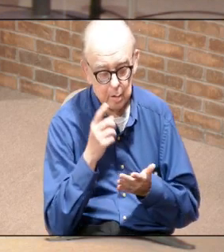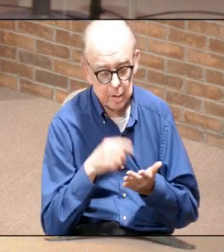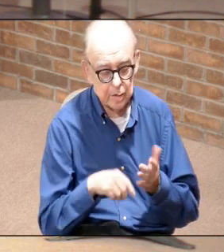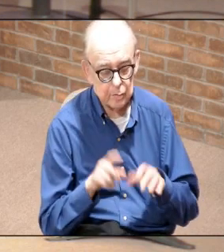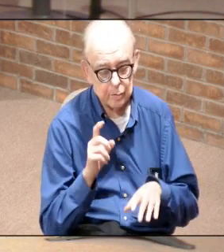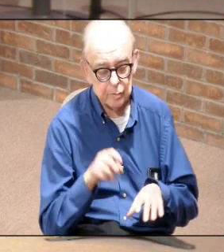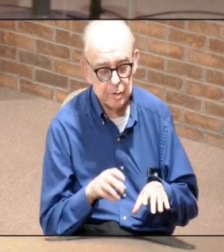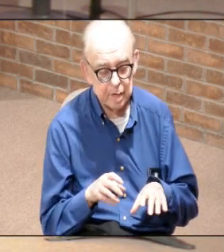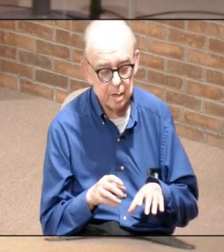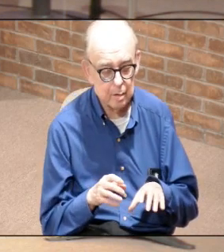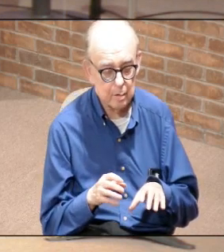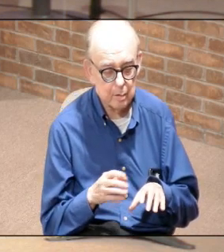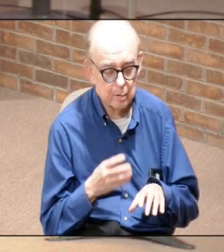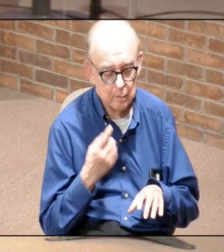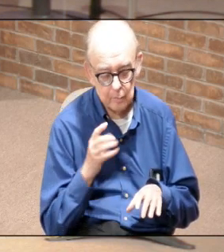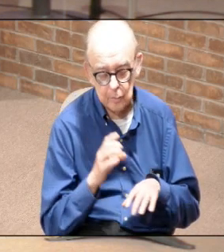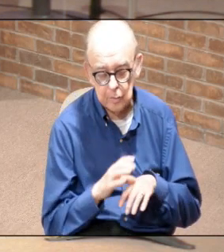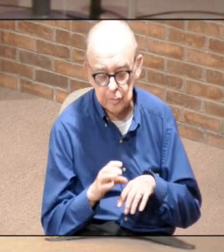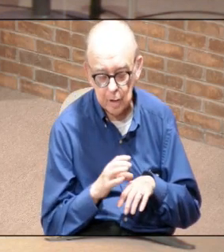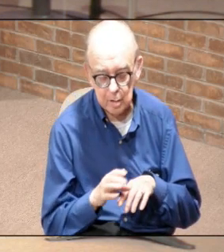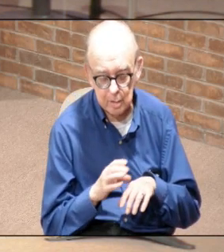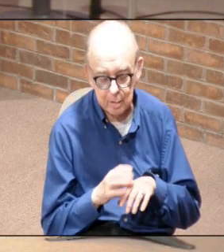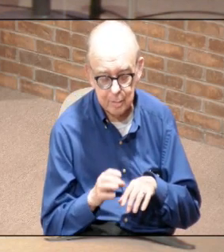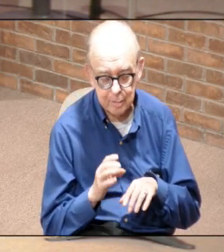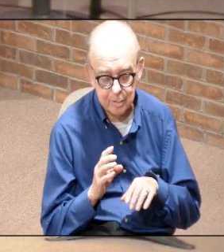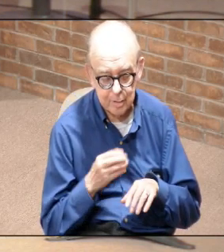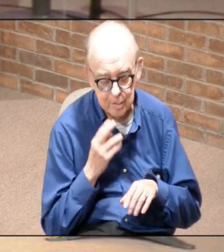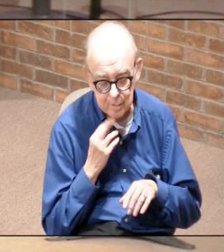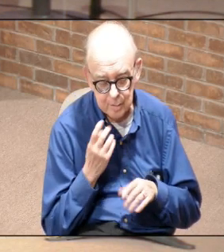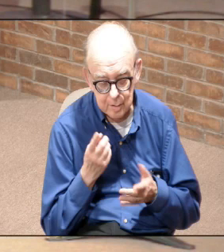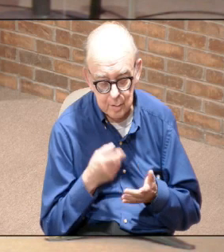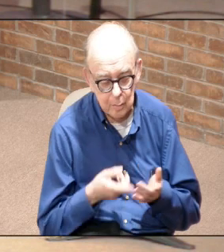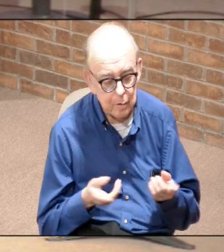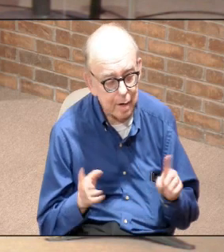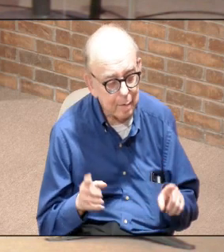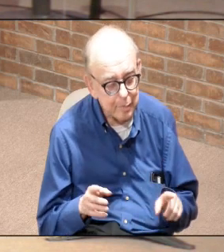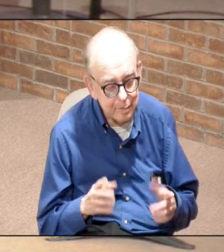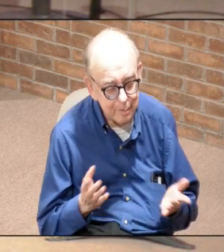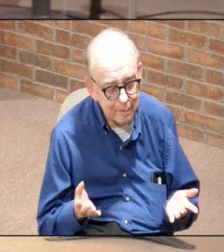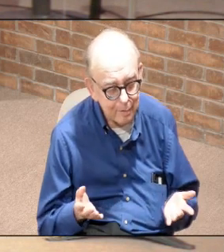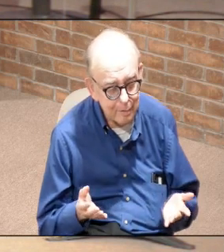need for chocolate? Sugar. Guess what happened?